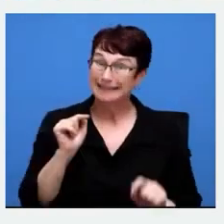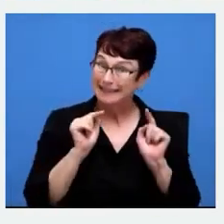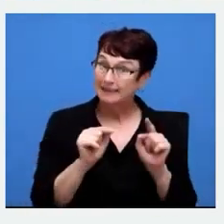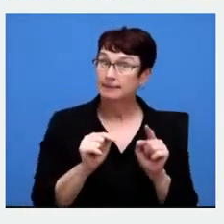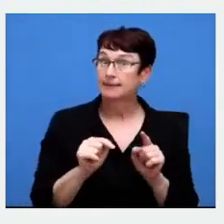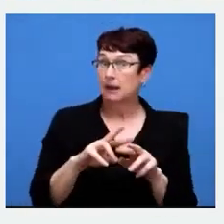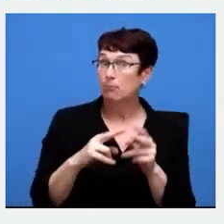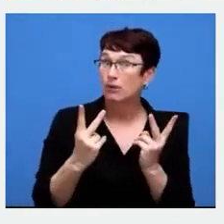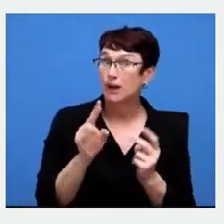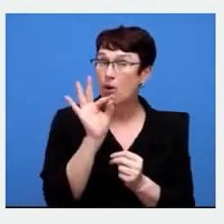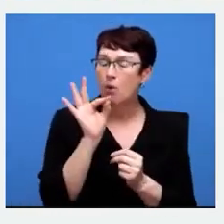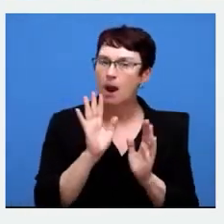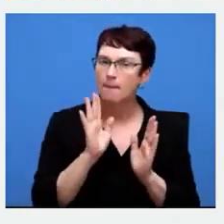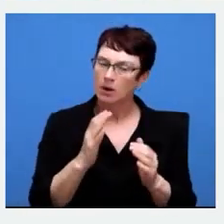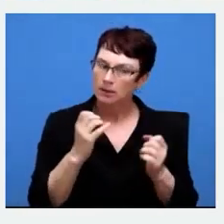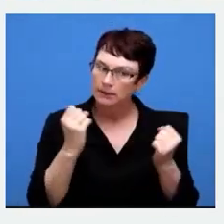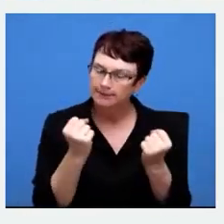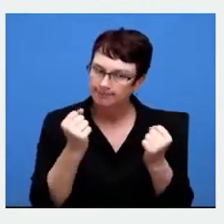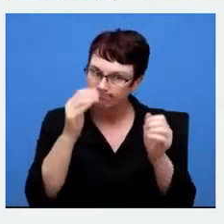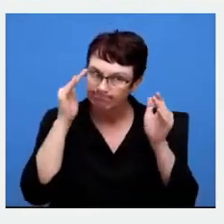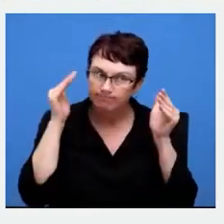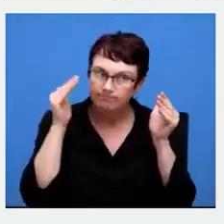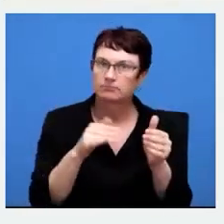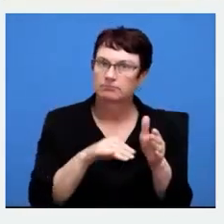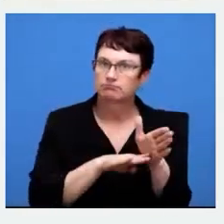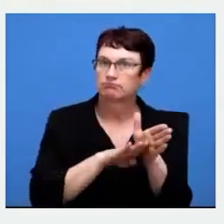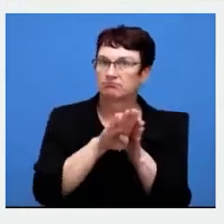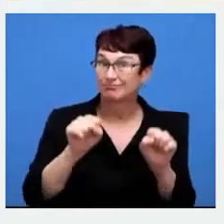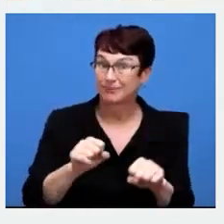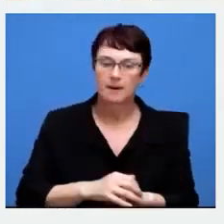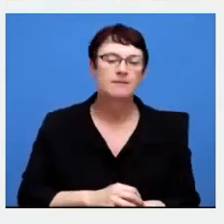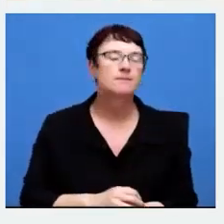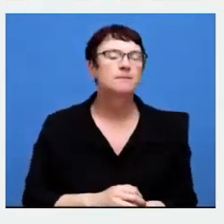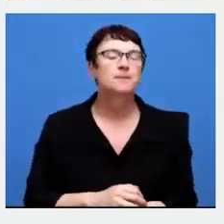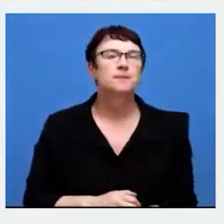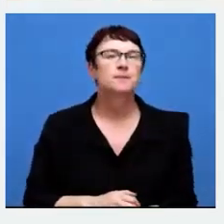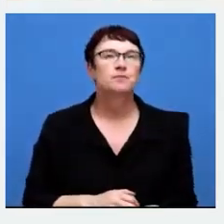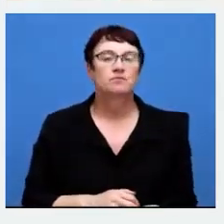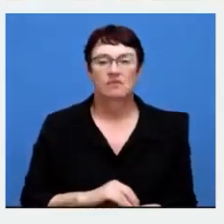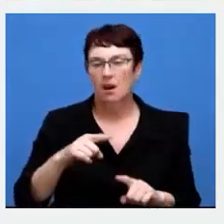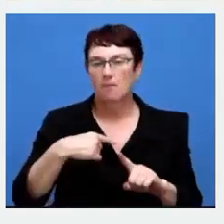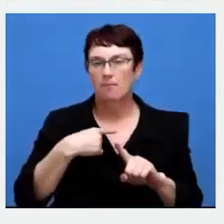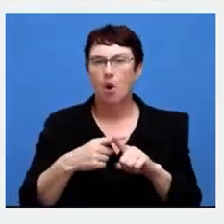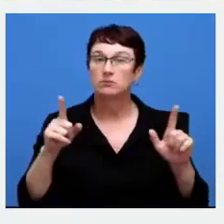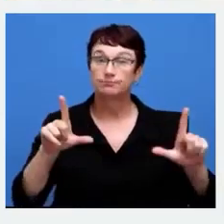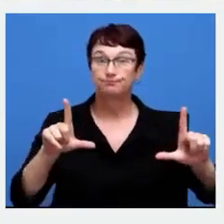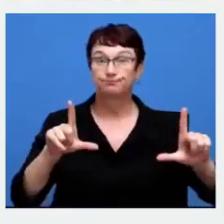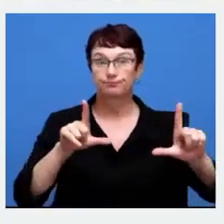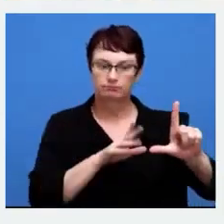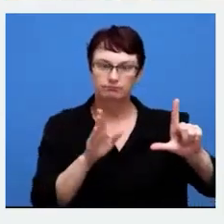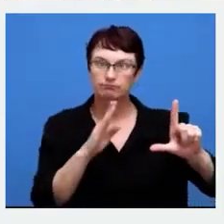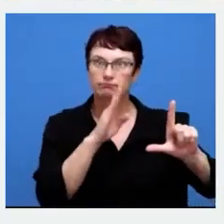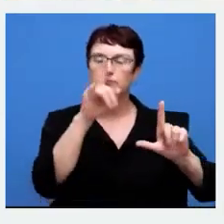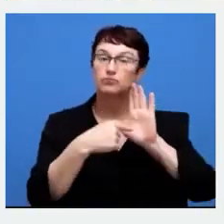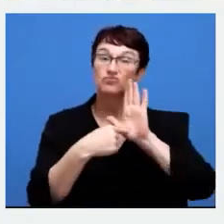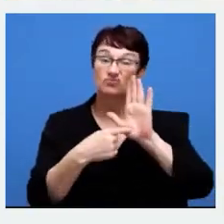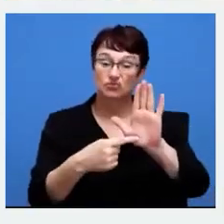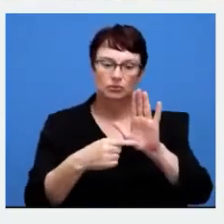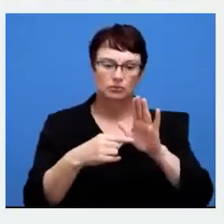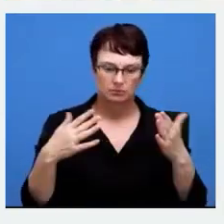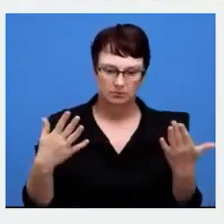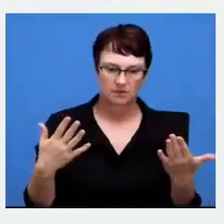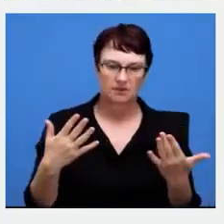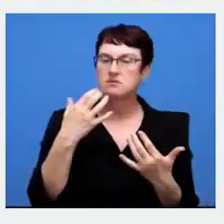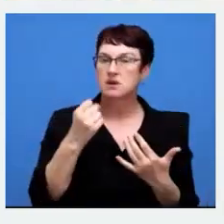this sphere, let's say, the Atlas also maps anti-violence centers, which in Milan, although coordinated by